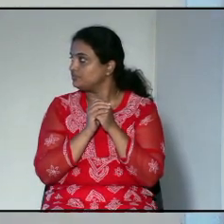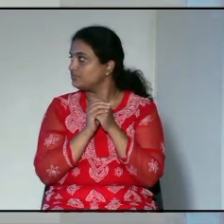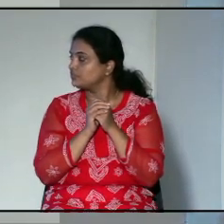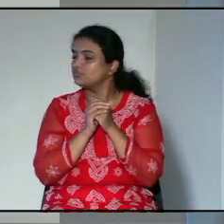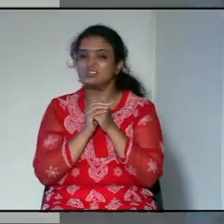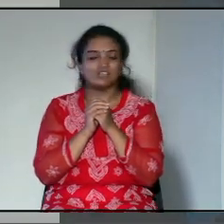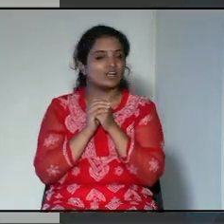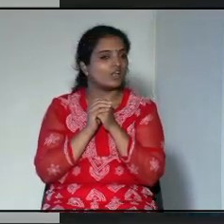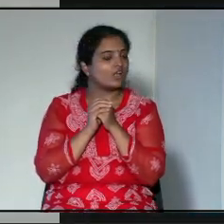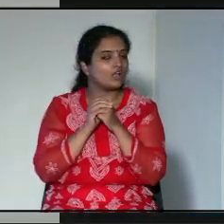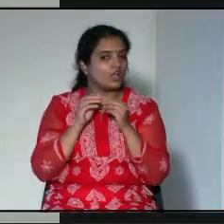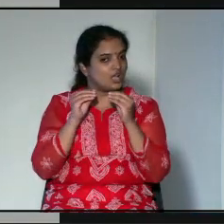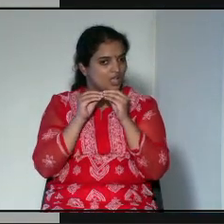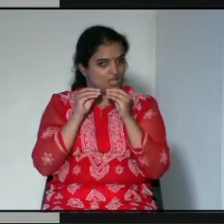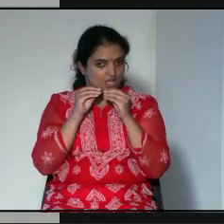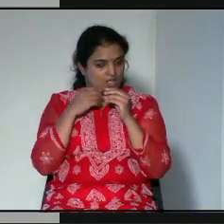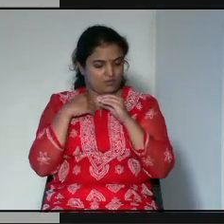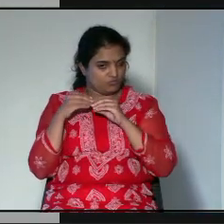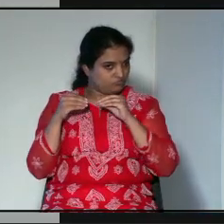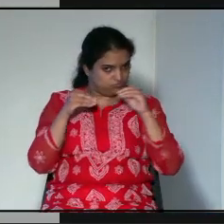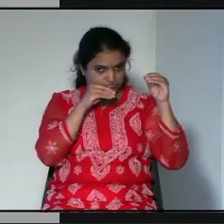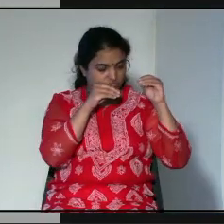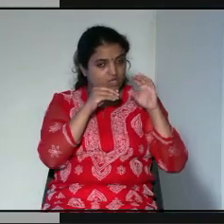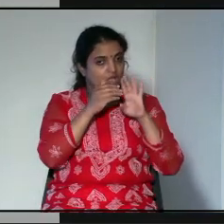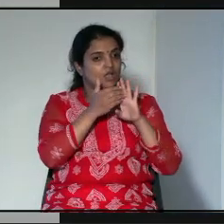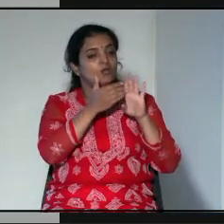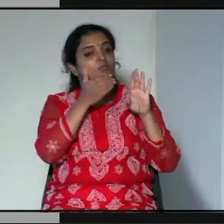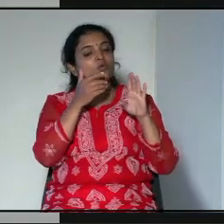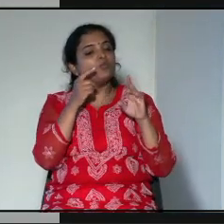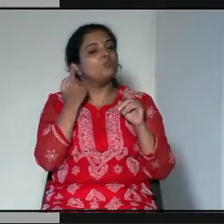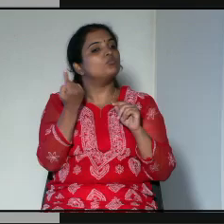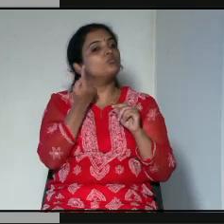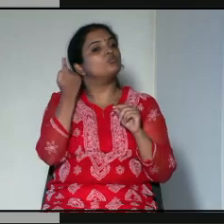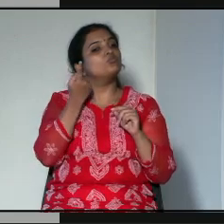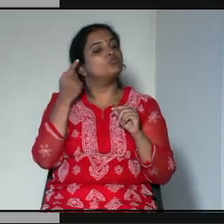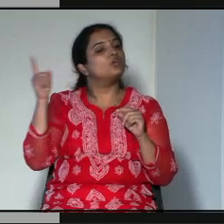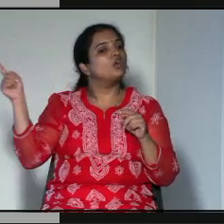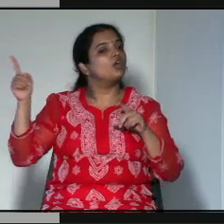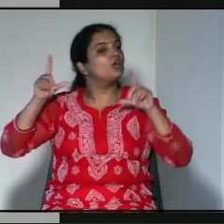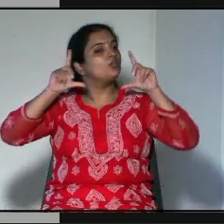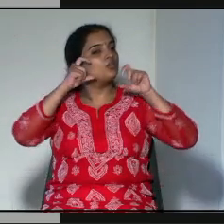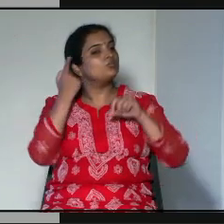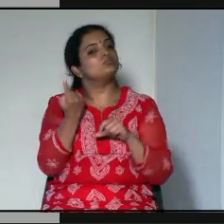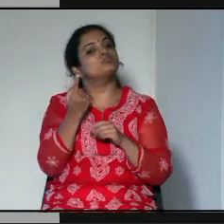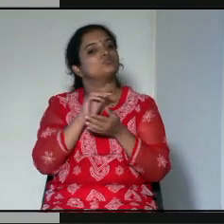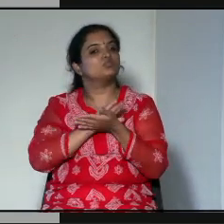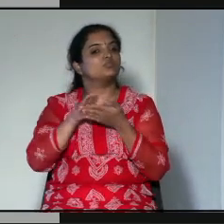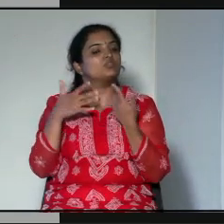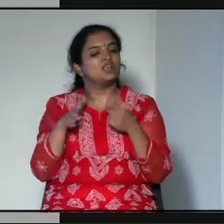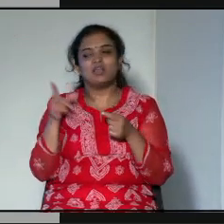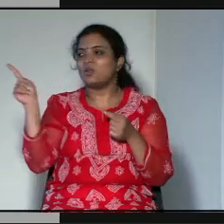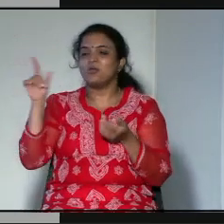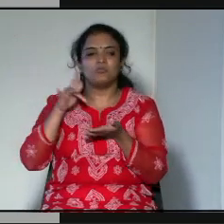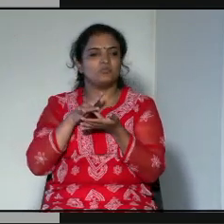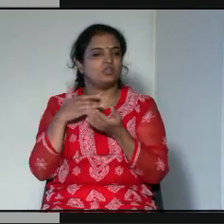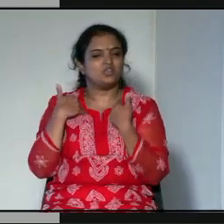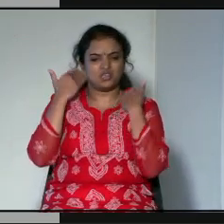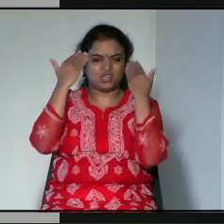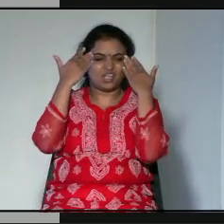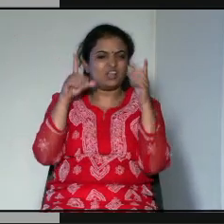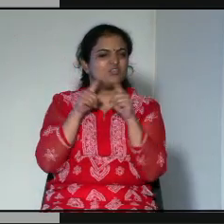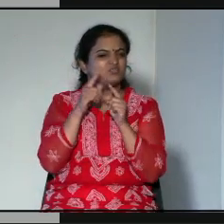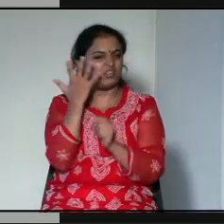This is the only photograph we have of her fieldwork, and the location is unknown. It's a blurred